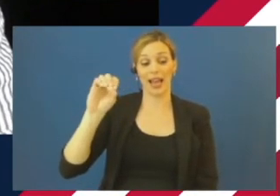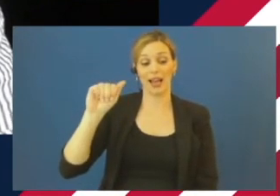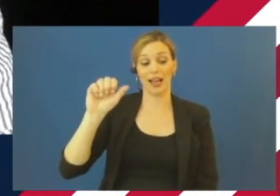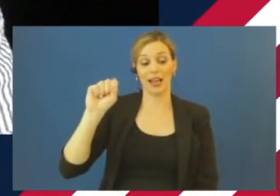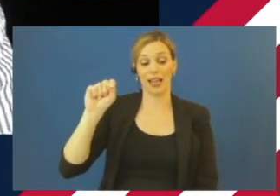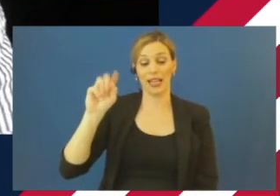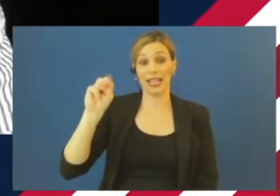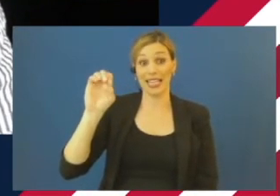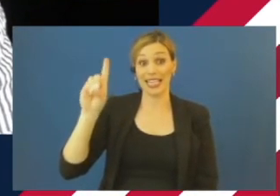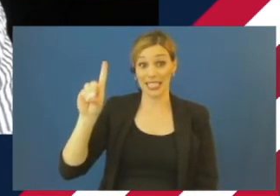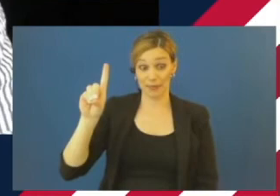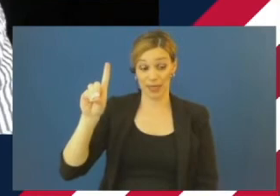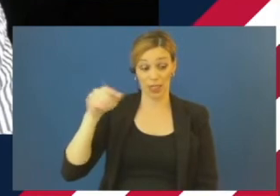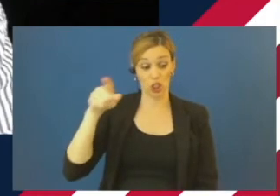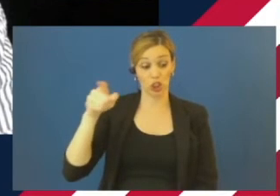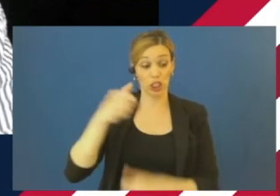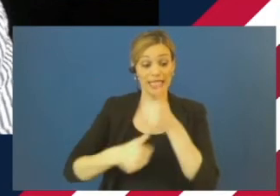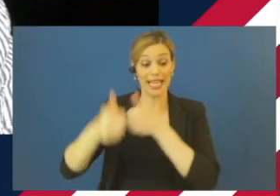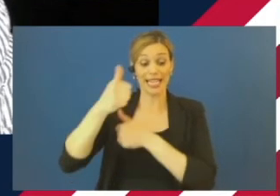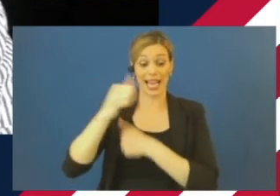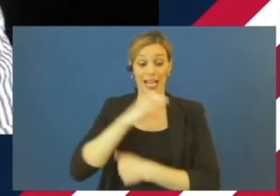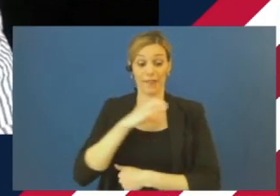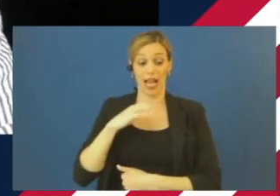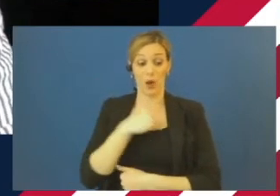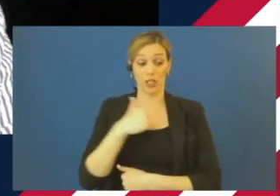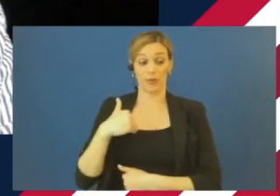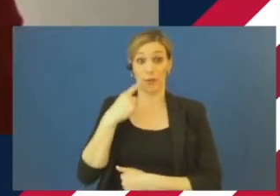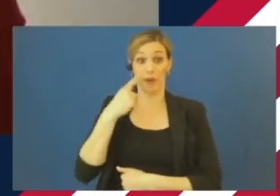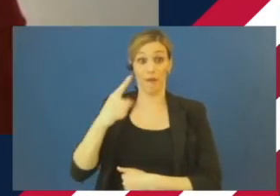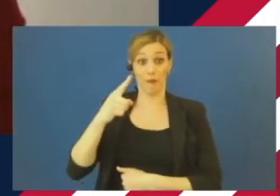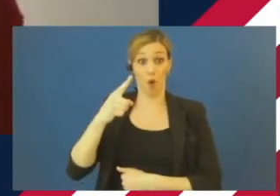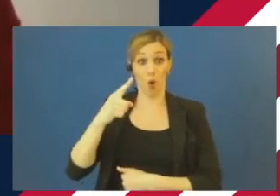at Team Enough. Thank you for joining us.